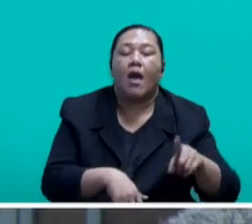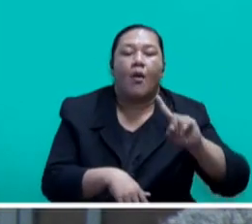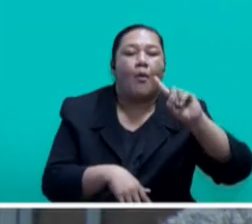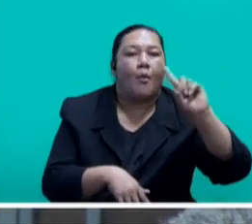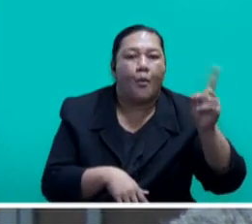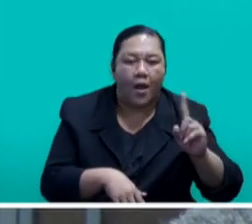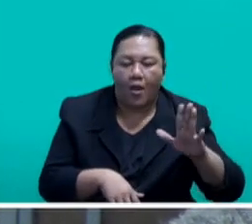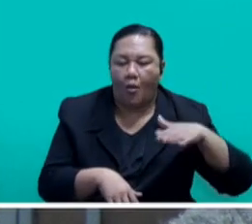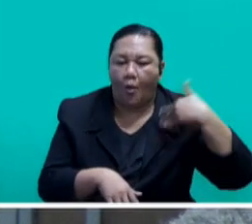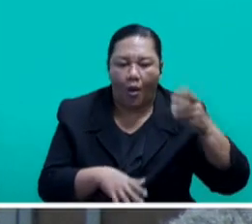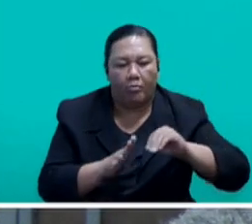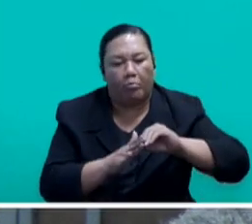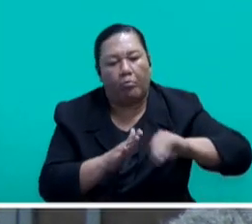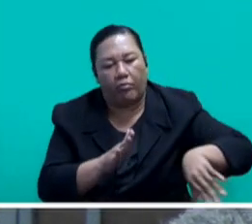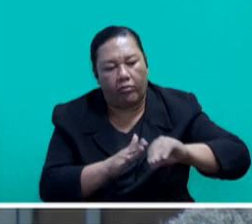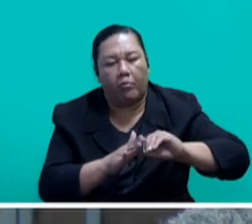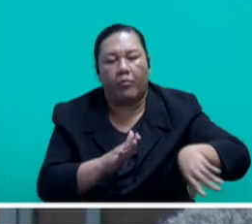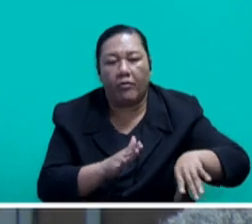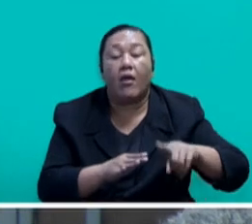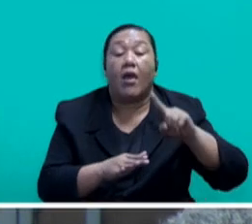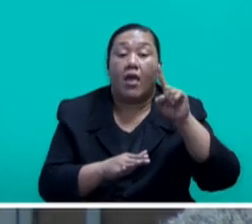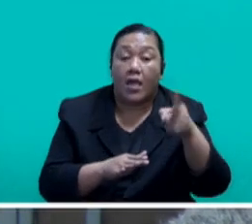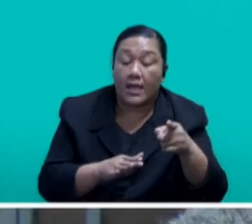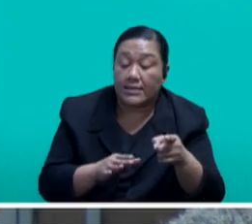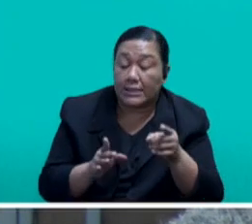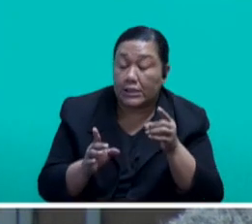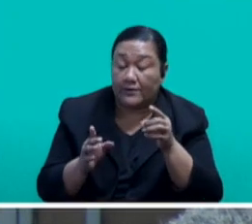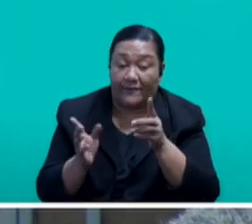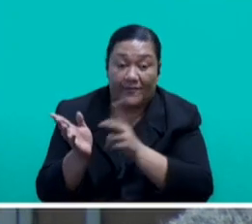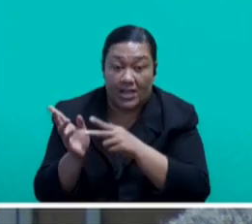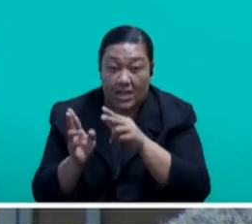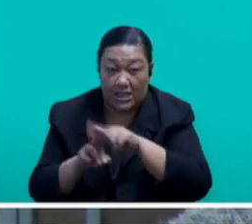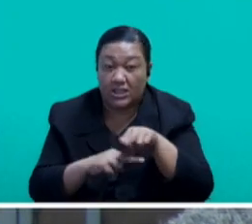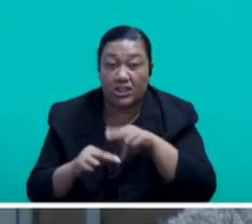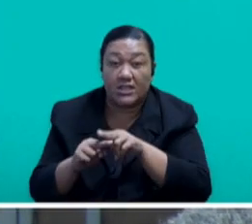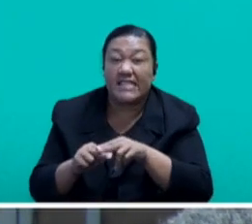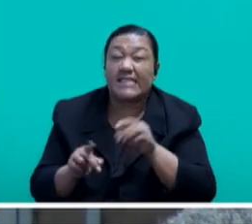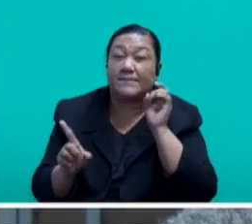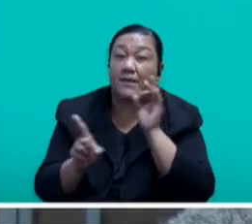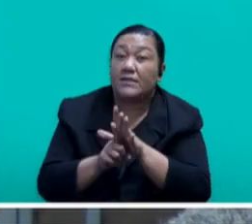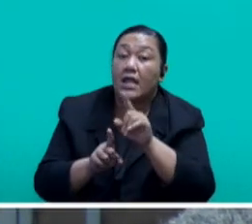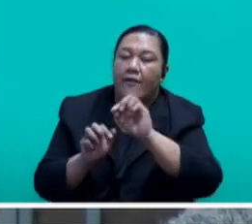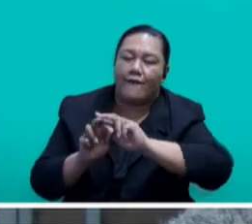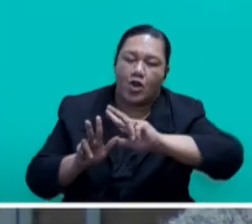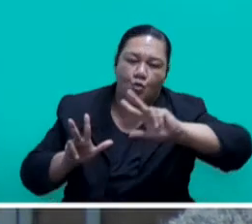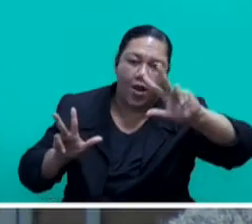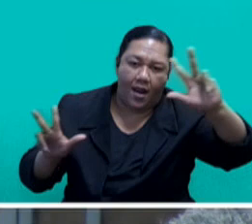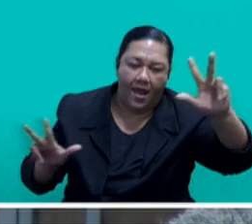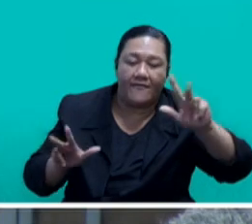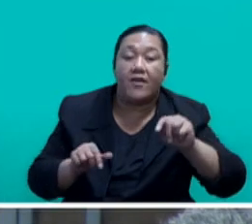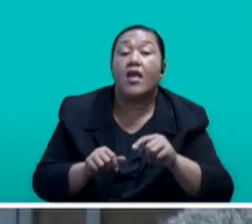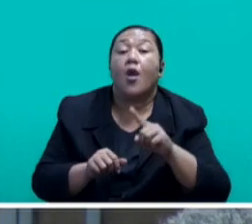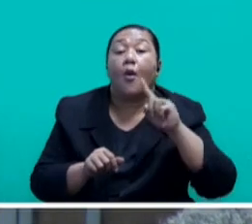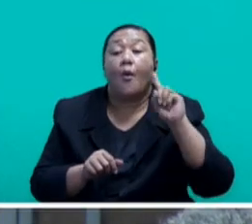growth potentials in rural Fiji, especially on Vanuatu, our second largest island. Your People's